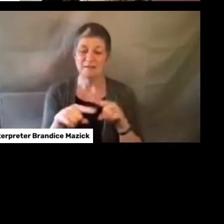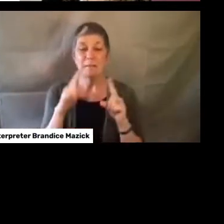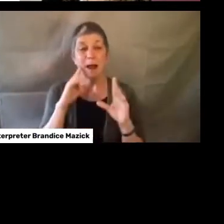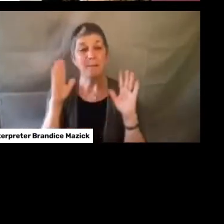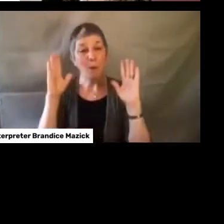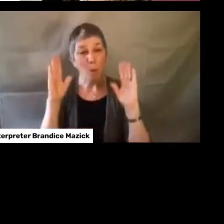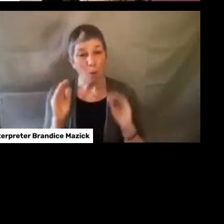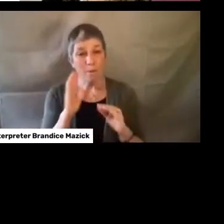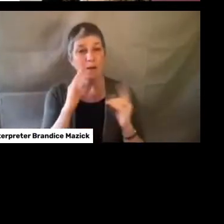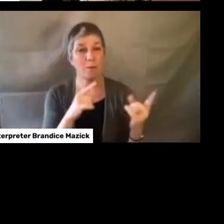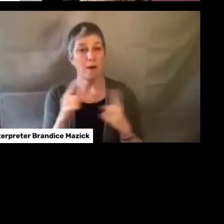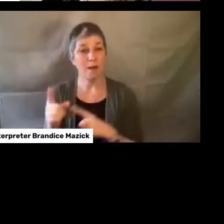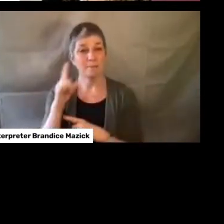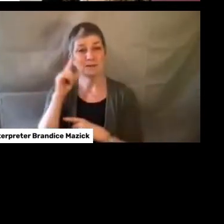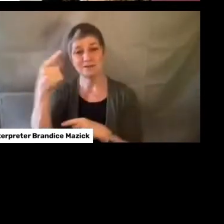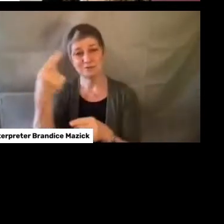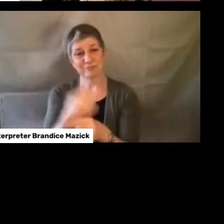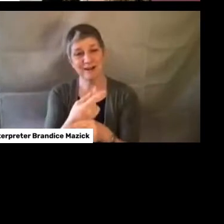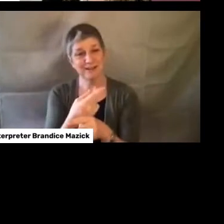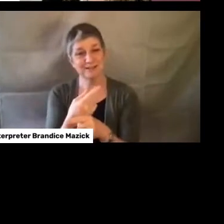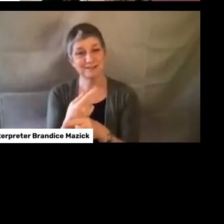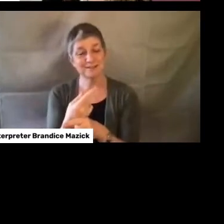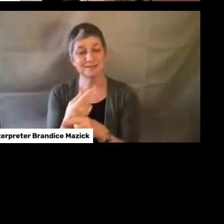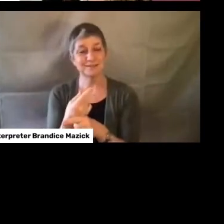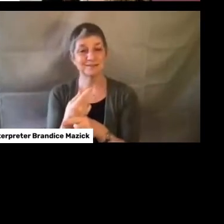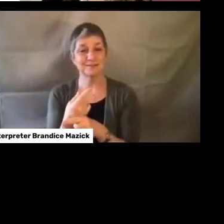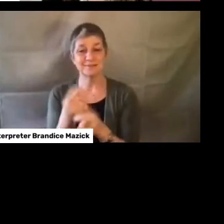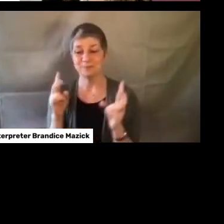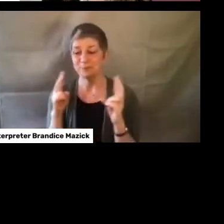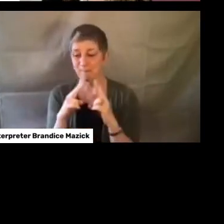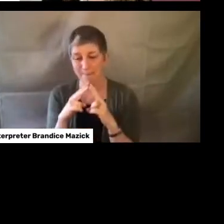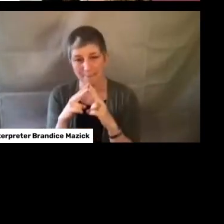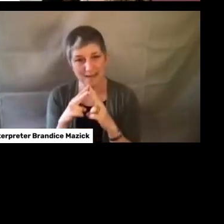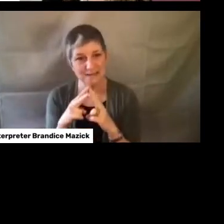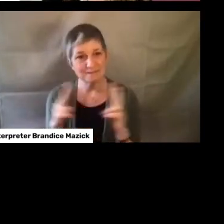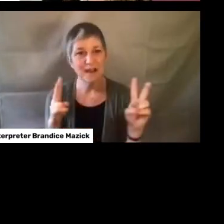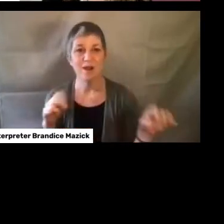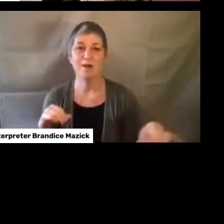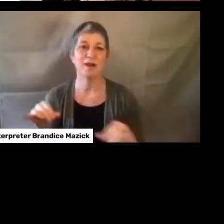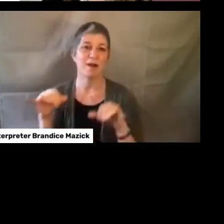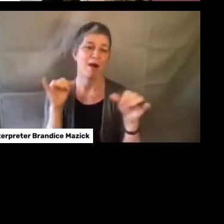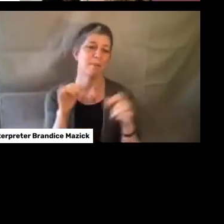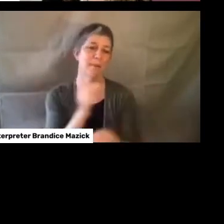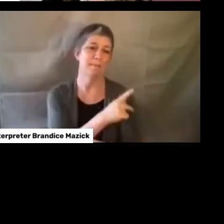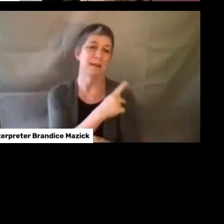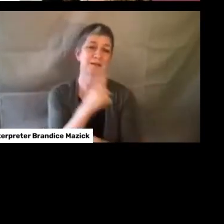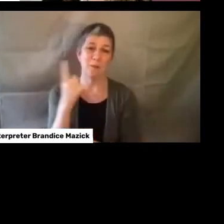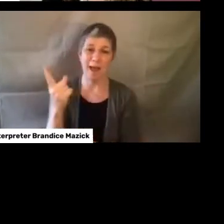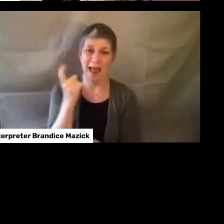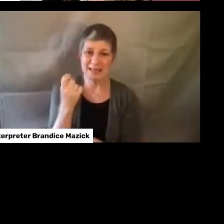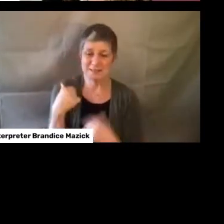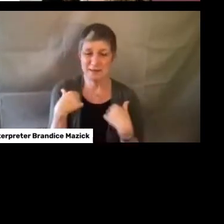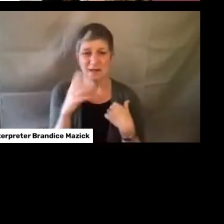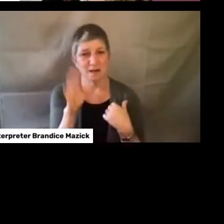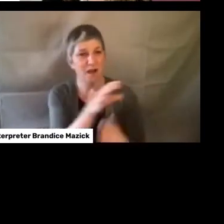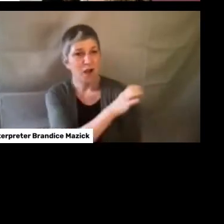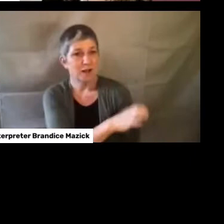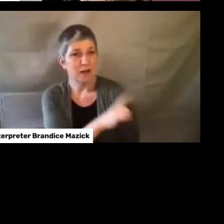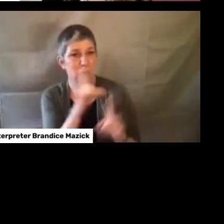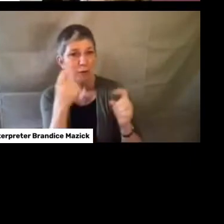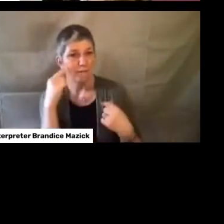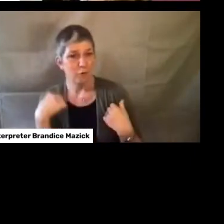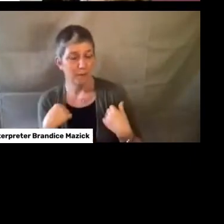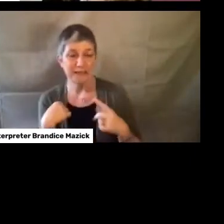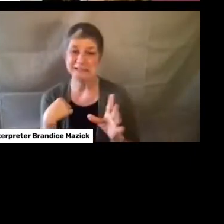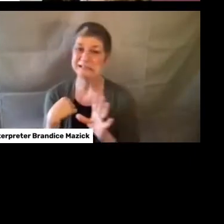it will, because you're right. It's very common that a patient will ask me, is there a clinical trial for me? And